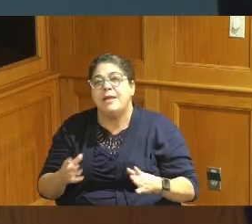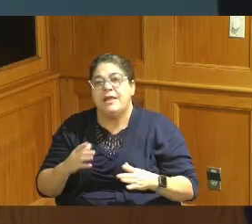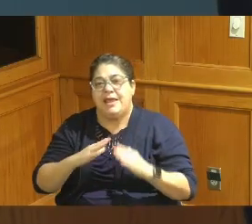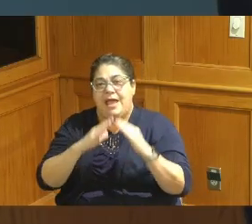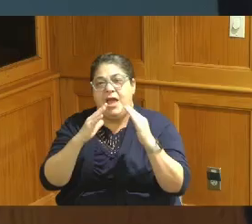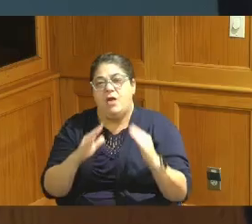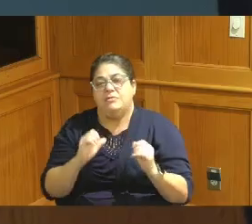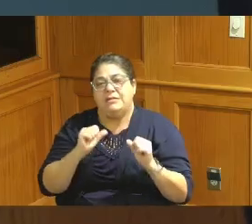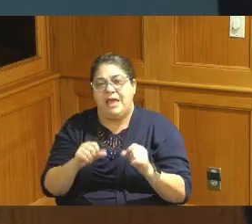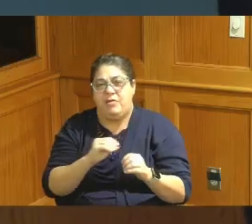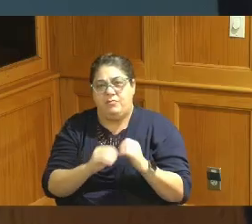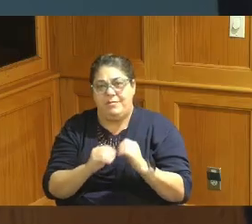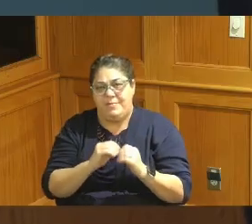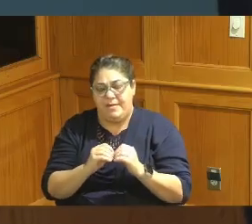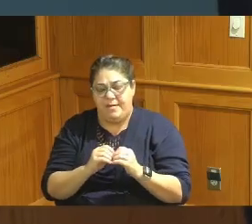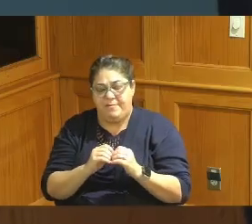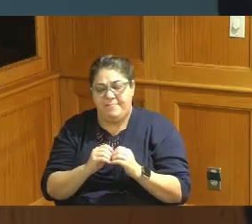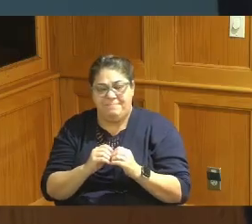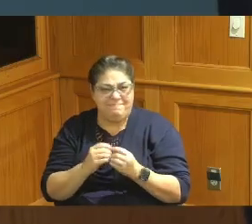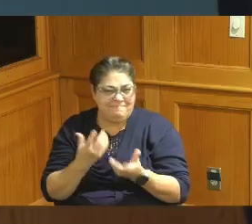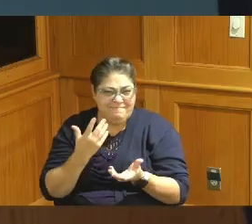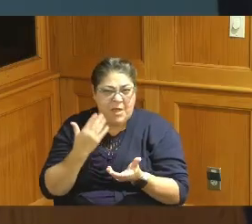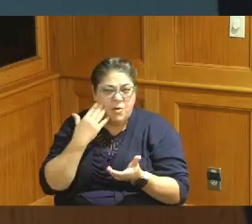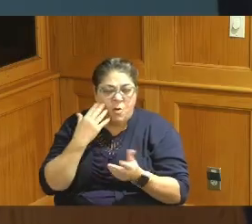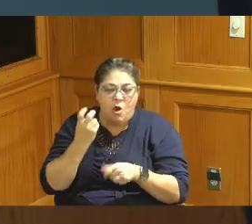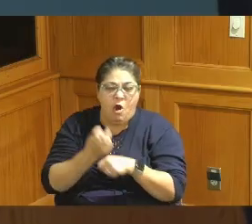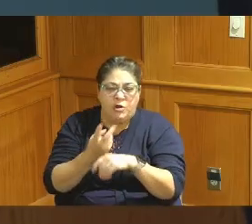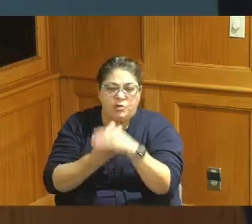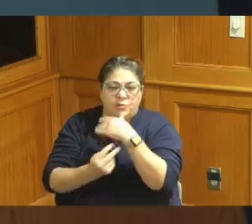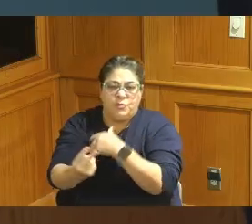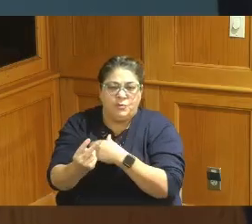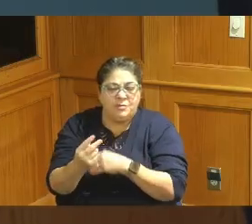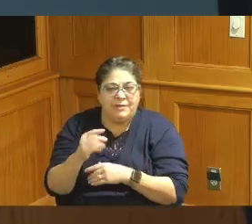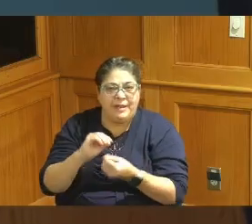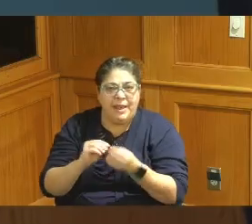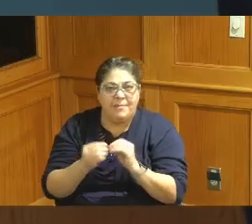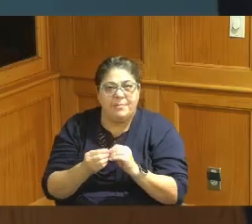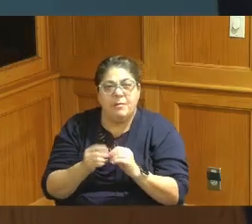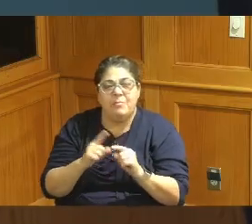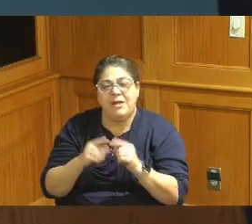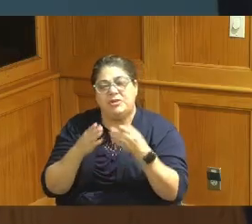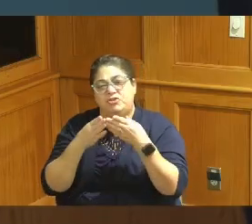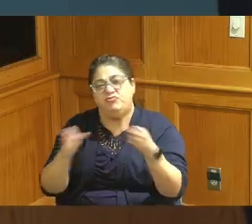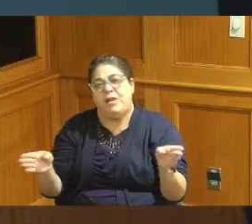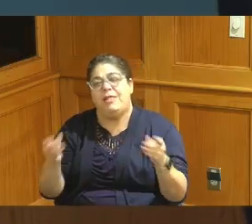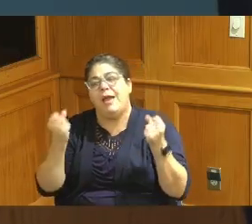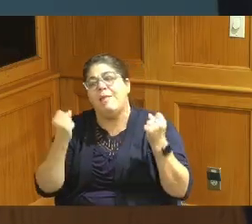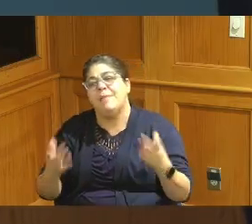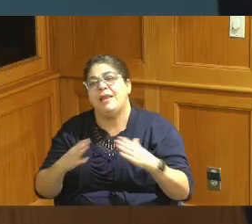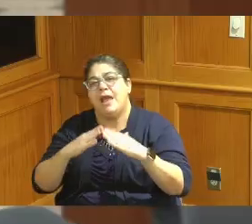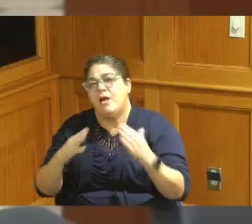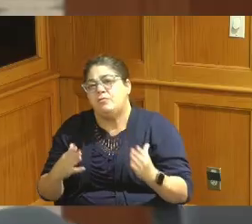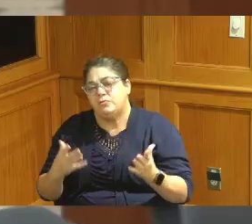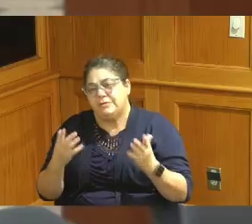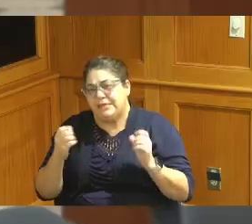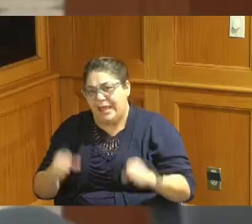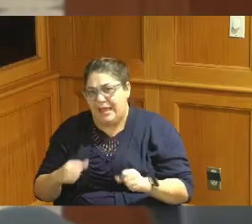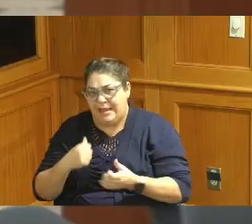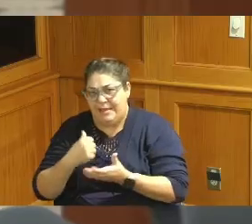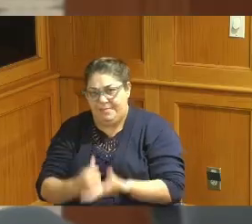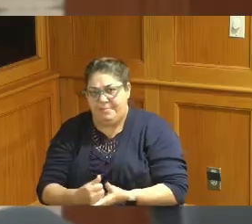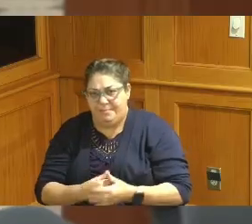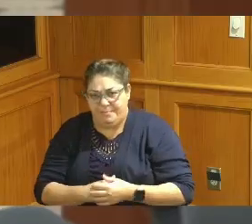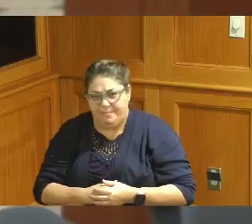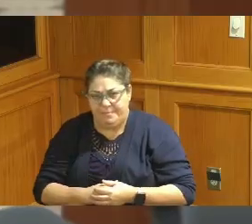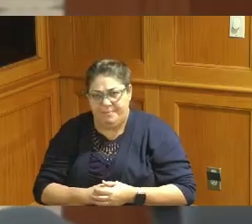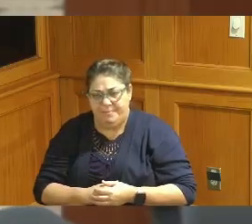repairs, could you just? Yep. I know it's hard to pinpoint that, but generally. So I think, you